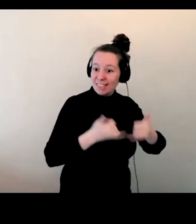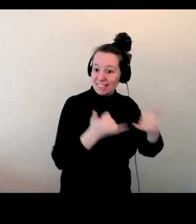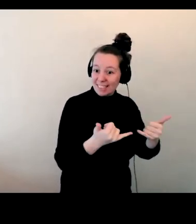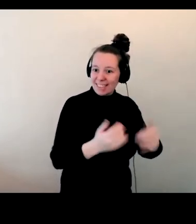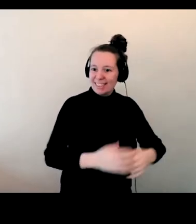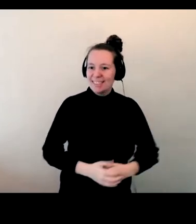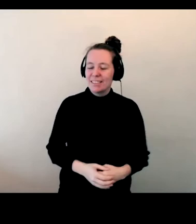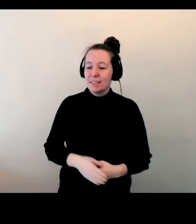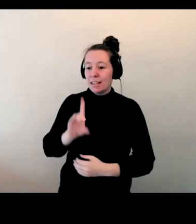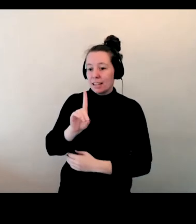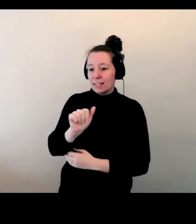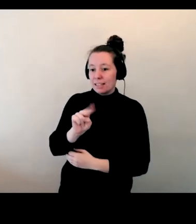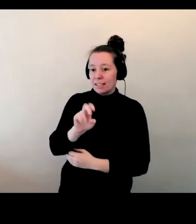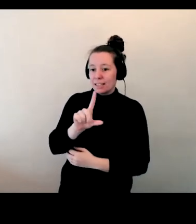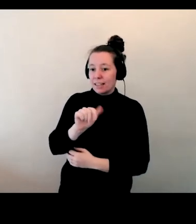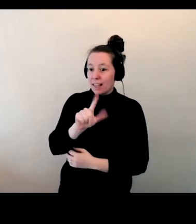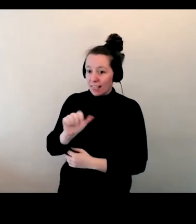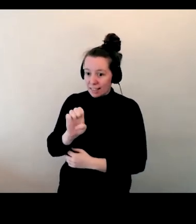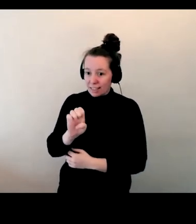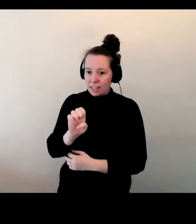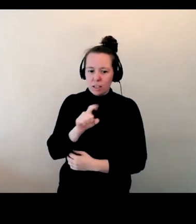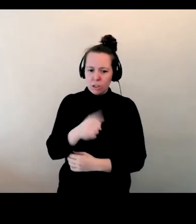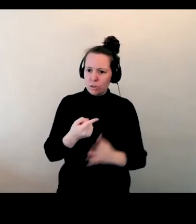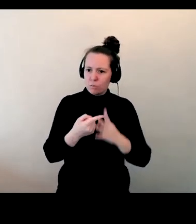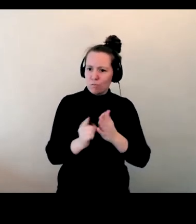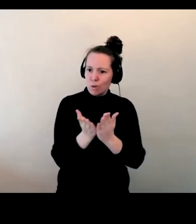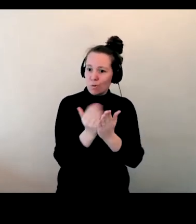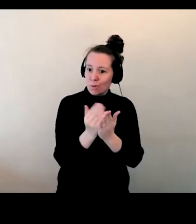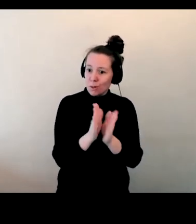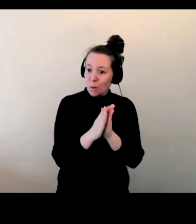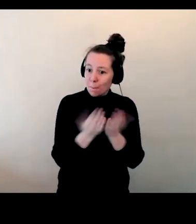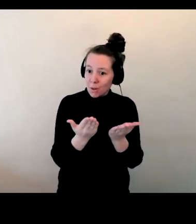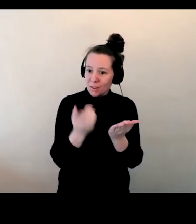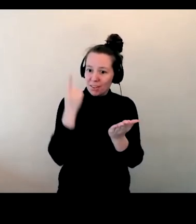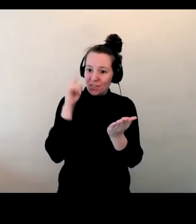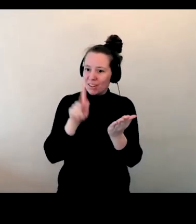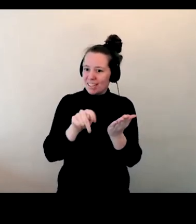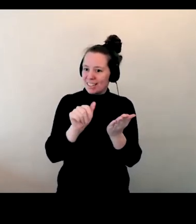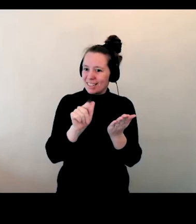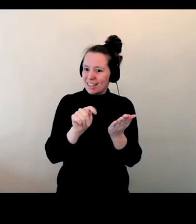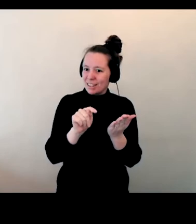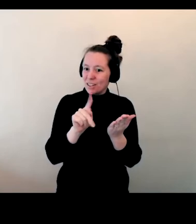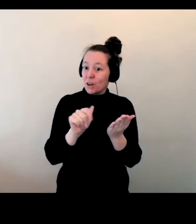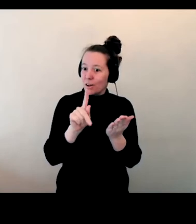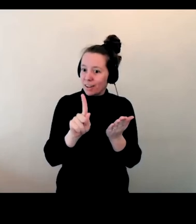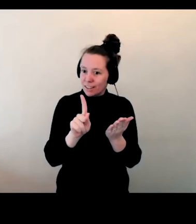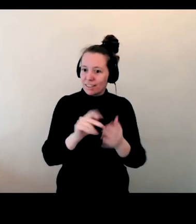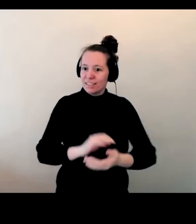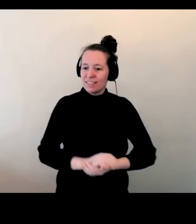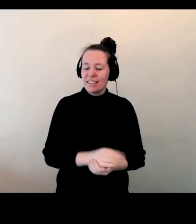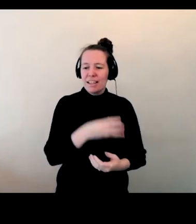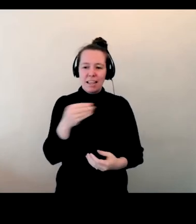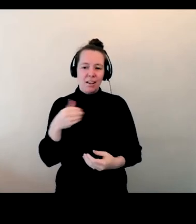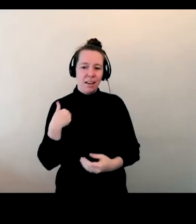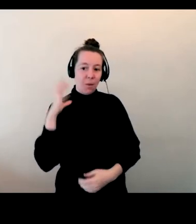Danielle Bernadin. She creates book reviews and recommendation videos on TikTok, as well as co-hosts Books on the Brain, a